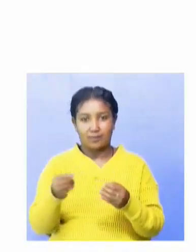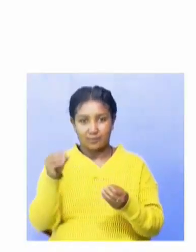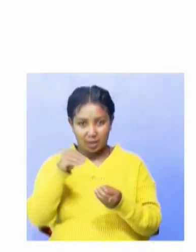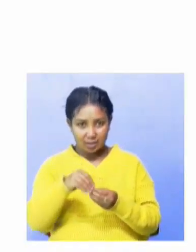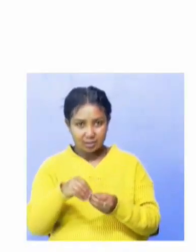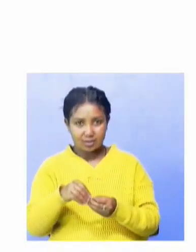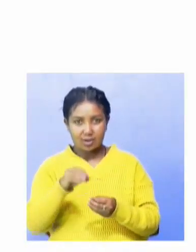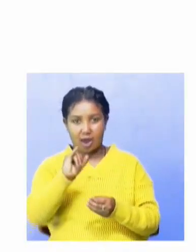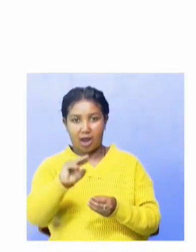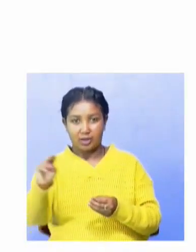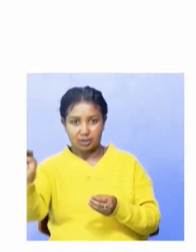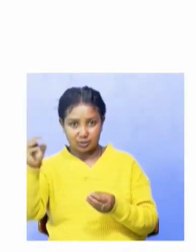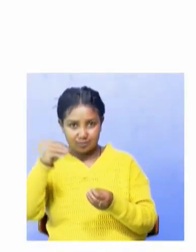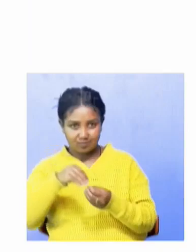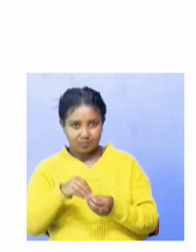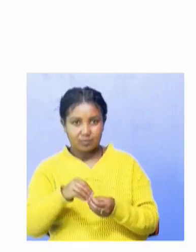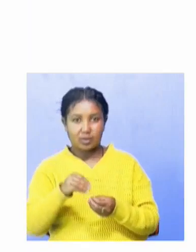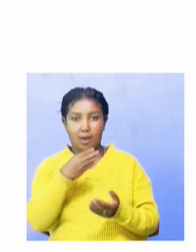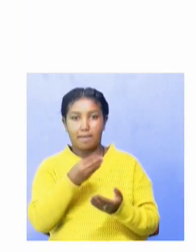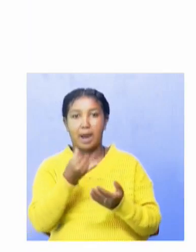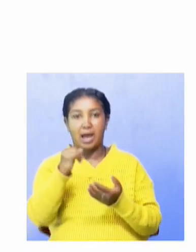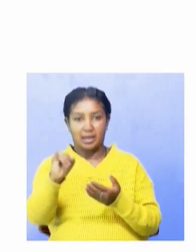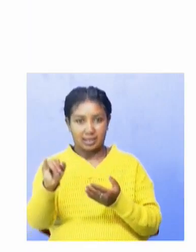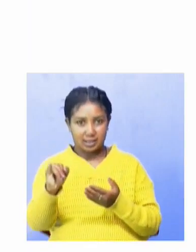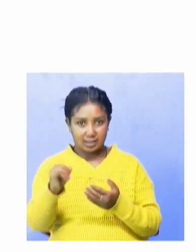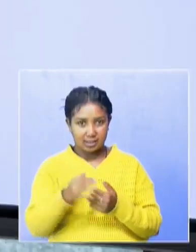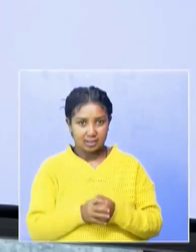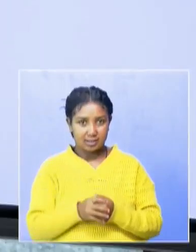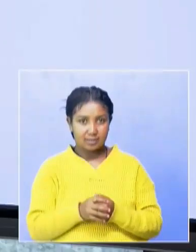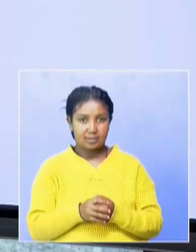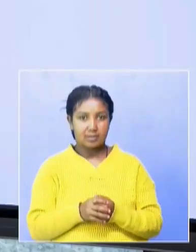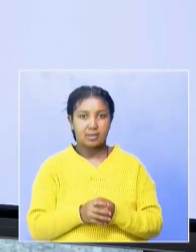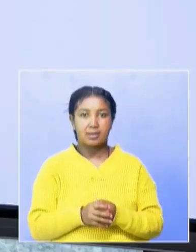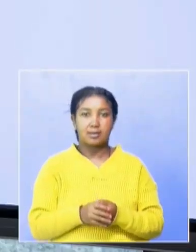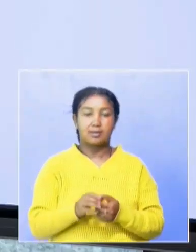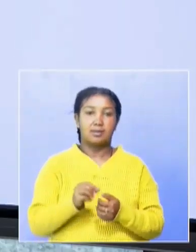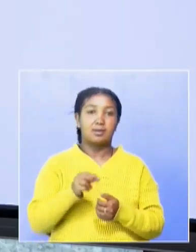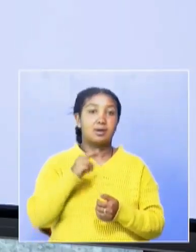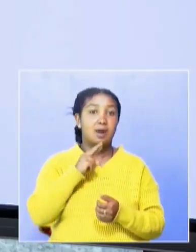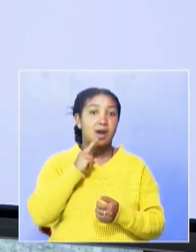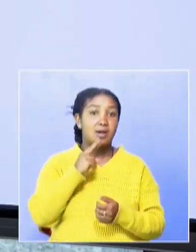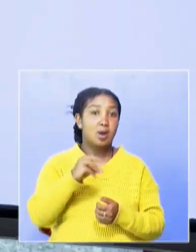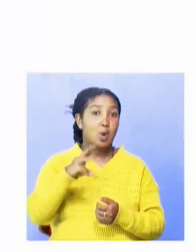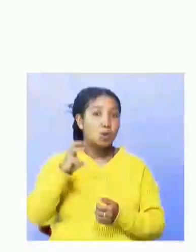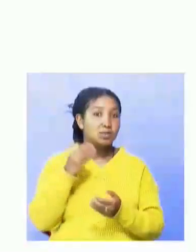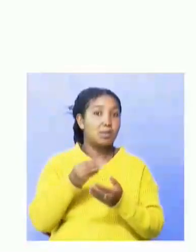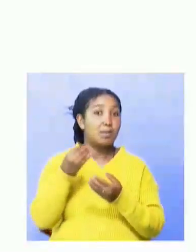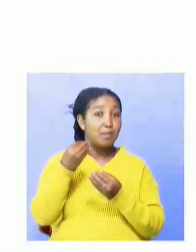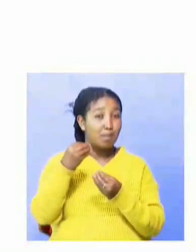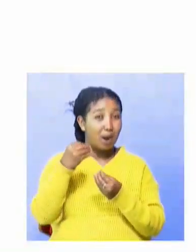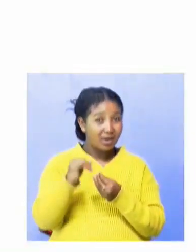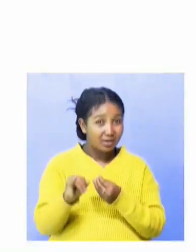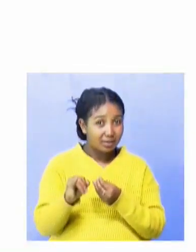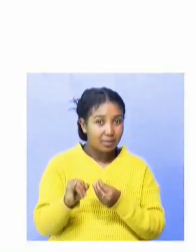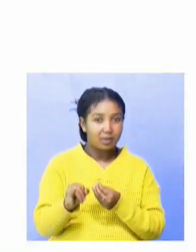add ing here. Buying. Rihanna was buying a computer.